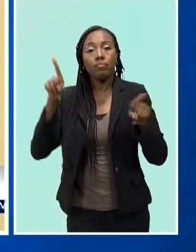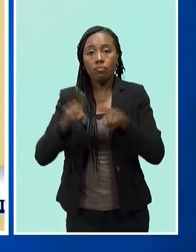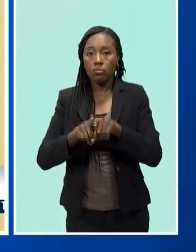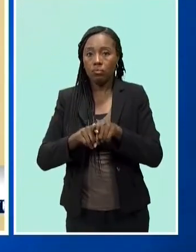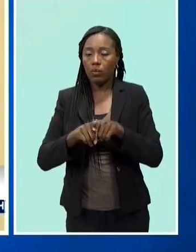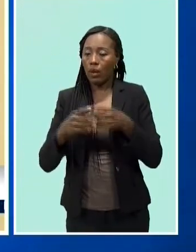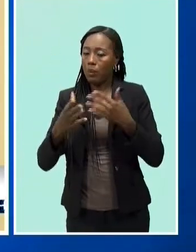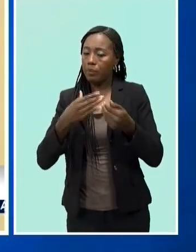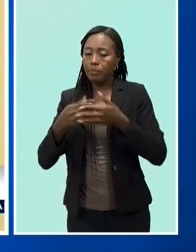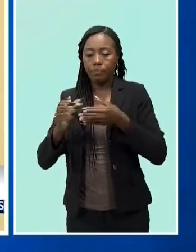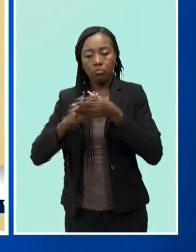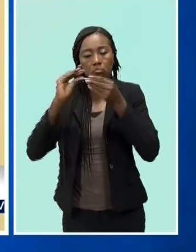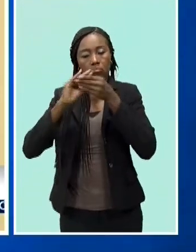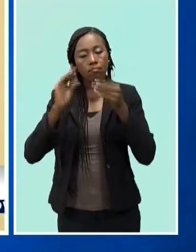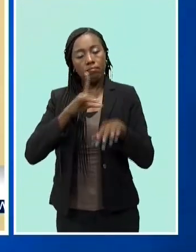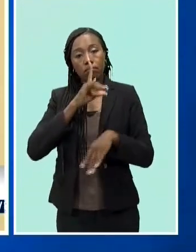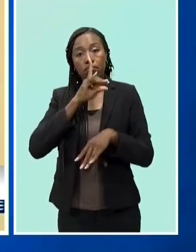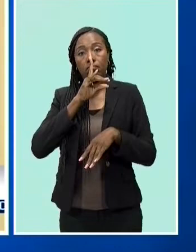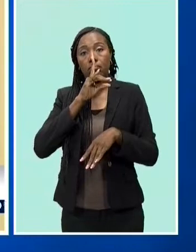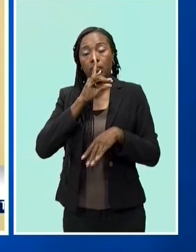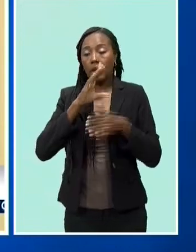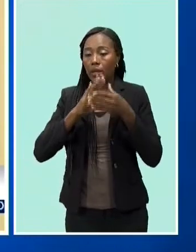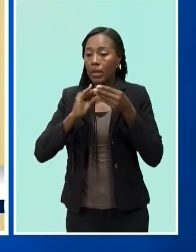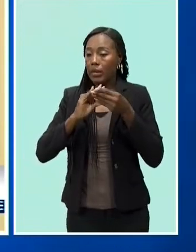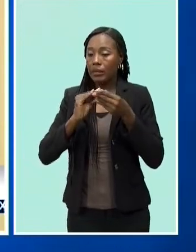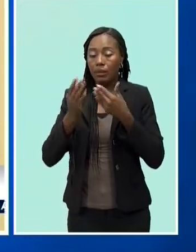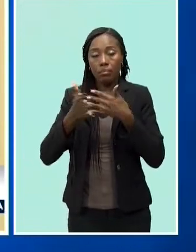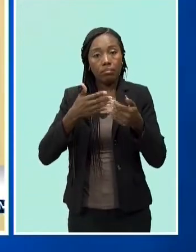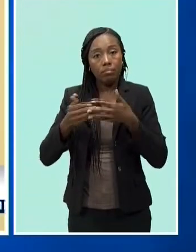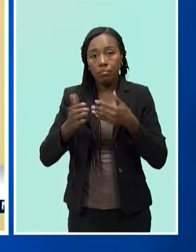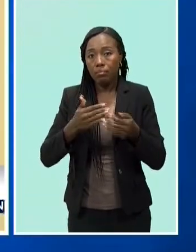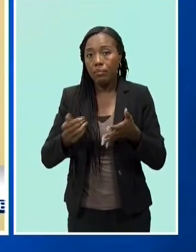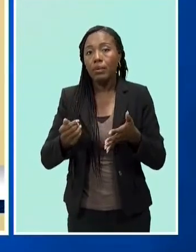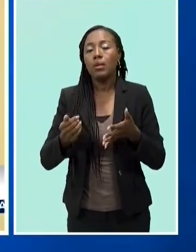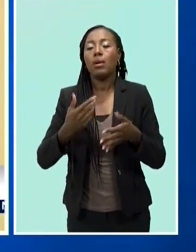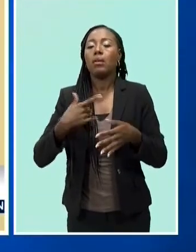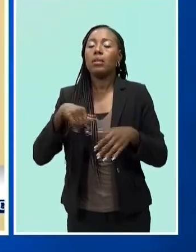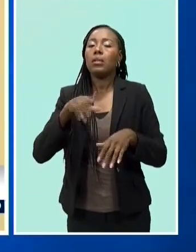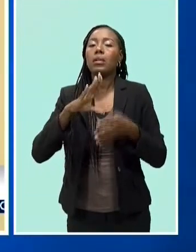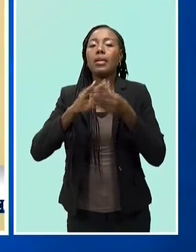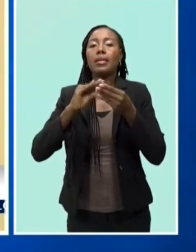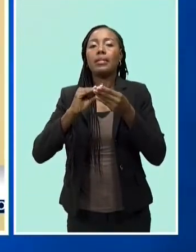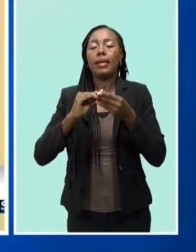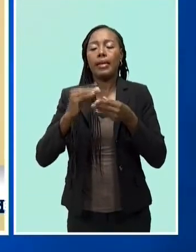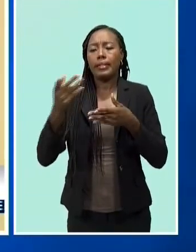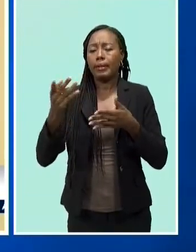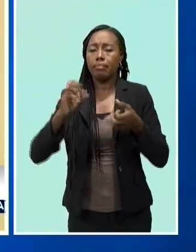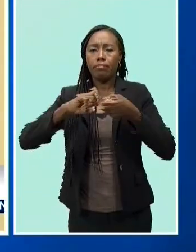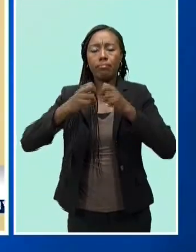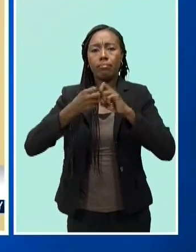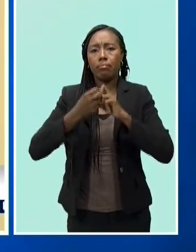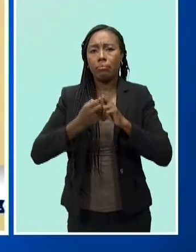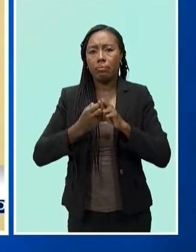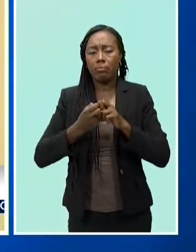any views on the ACLU case itself, given the concerns raised, however,